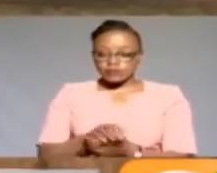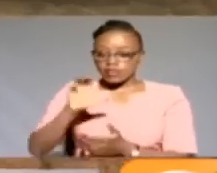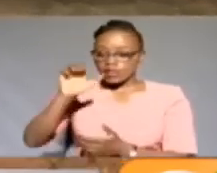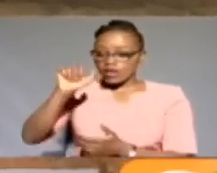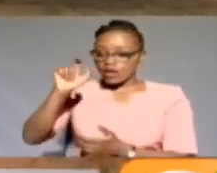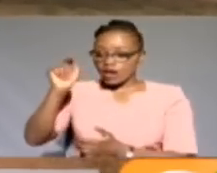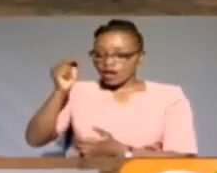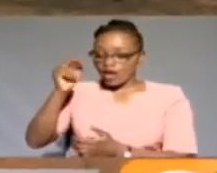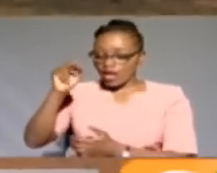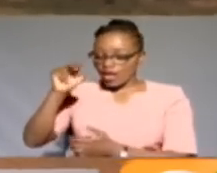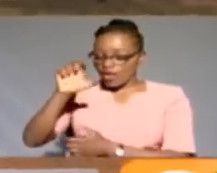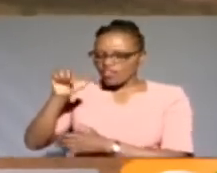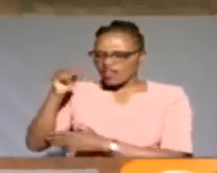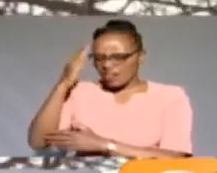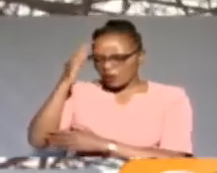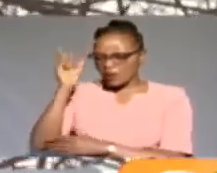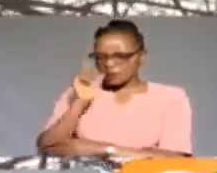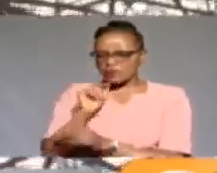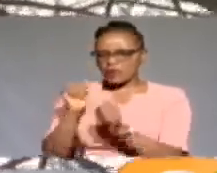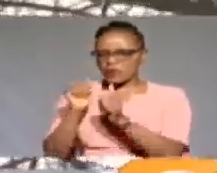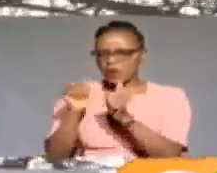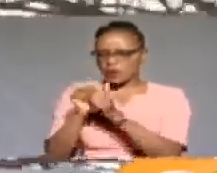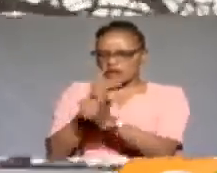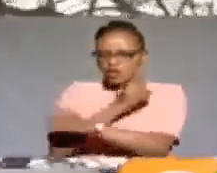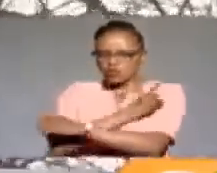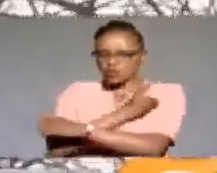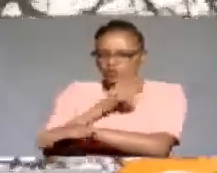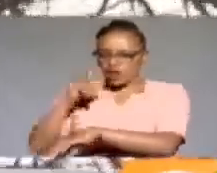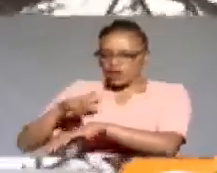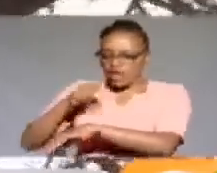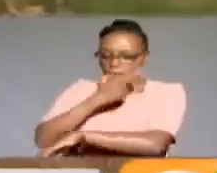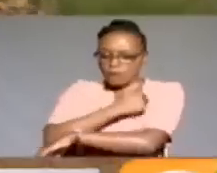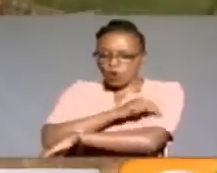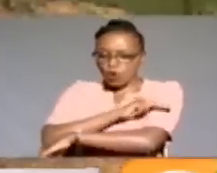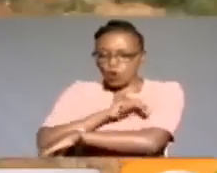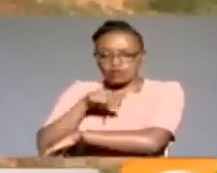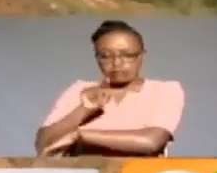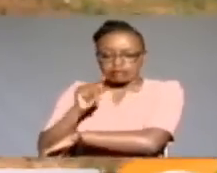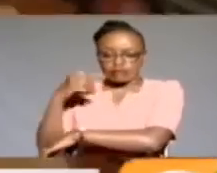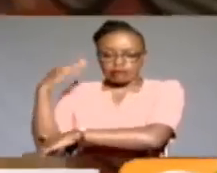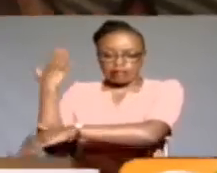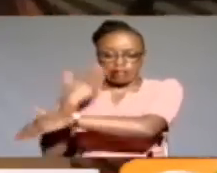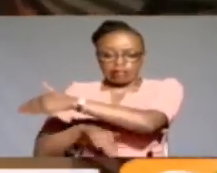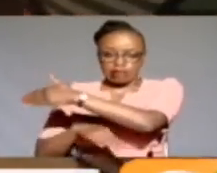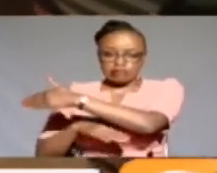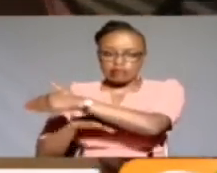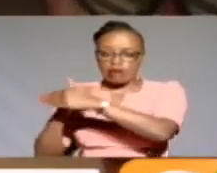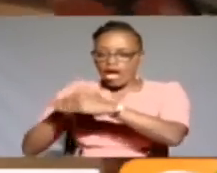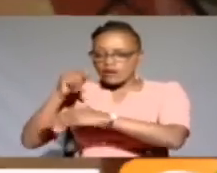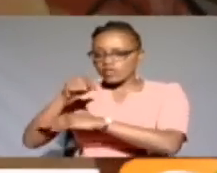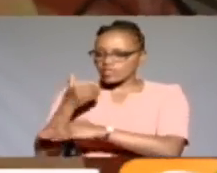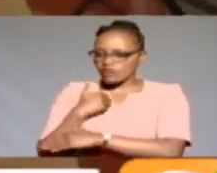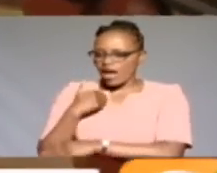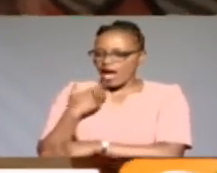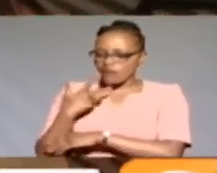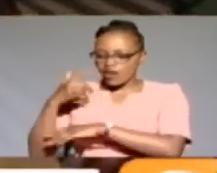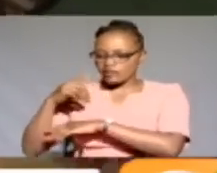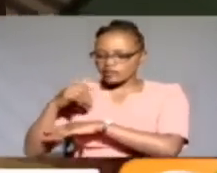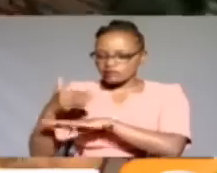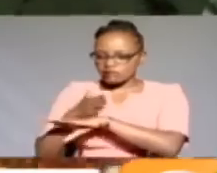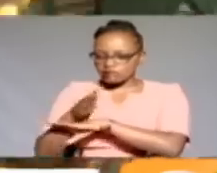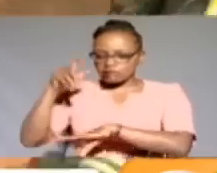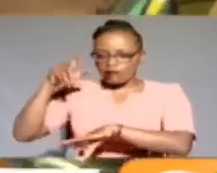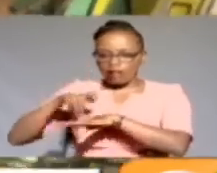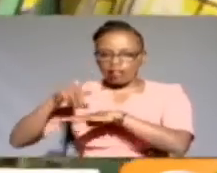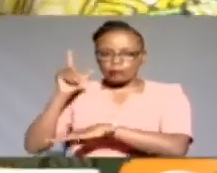Catherine Mulyungi knows this all too well. Doctors at Embu Hospital were forced to amputate her arm after she suffered a snake bite.